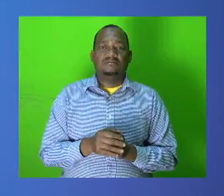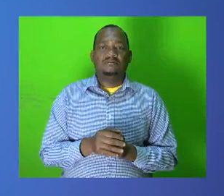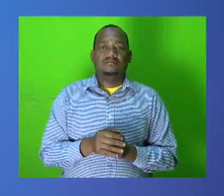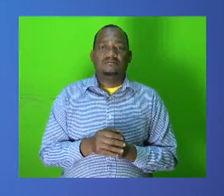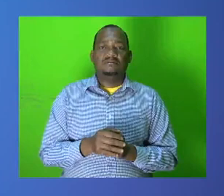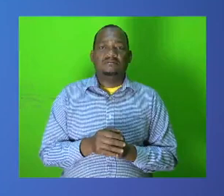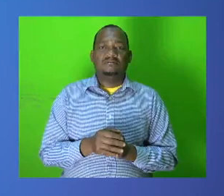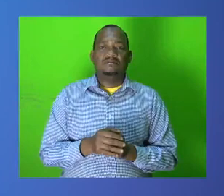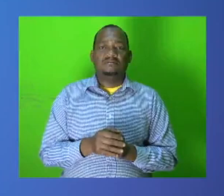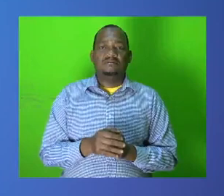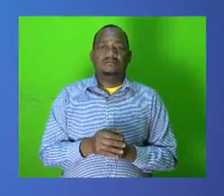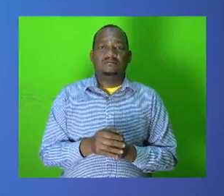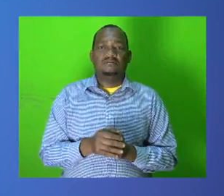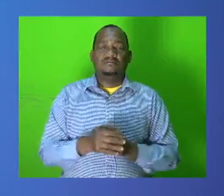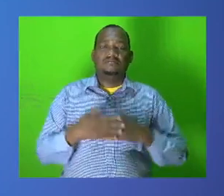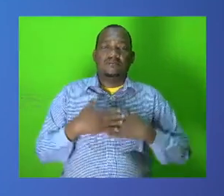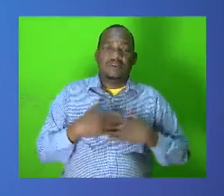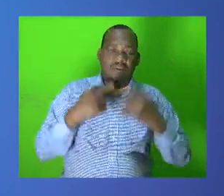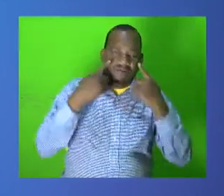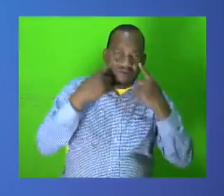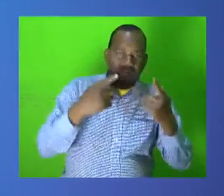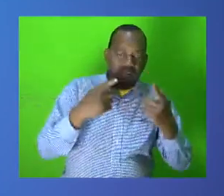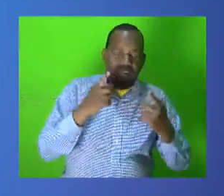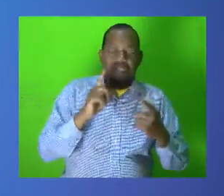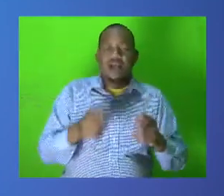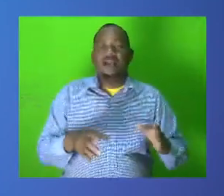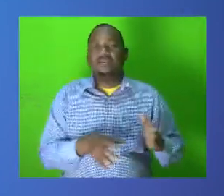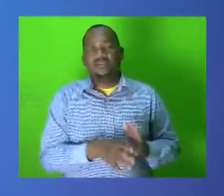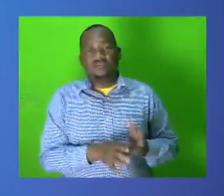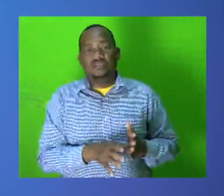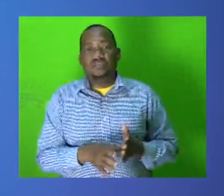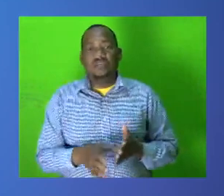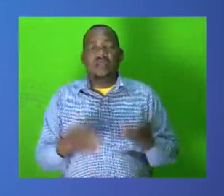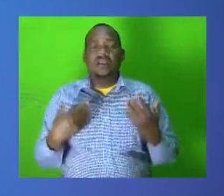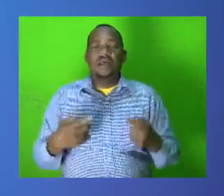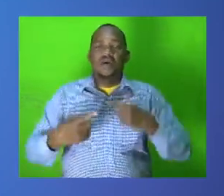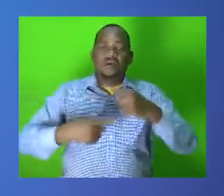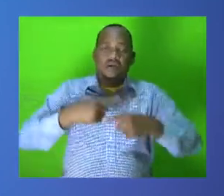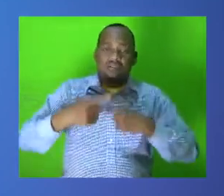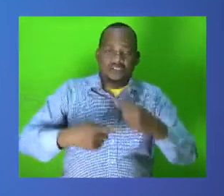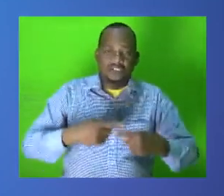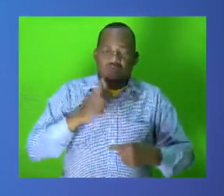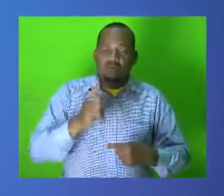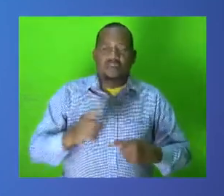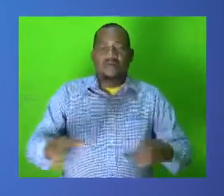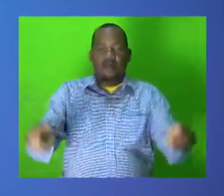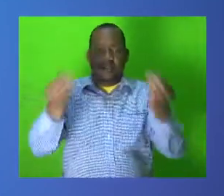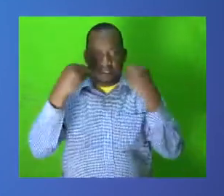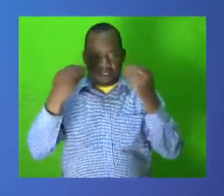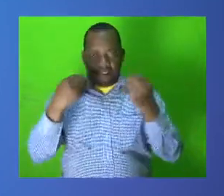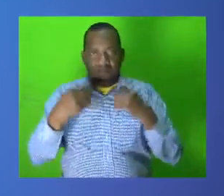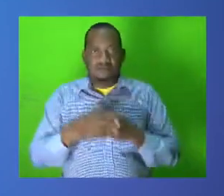So we're going to learn another area which we want to cover for